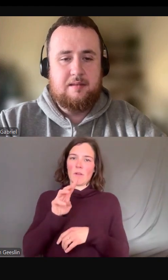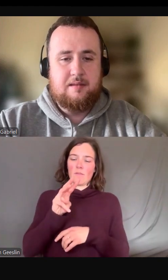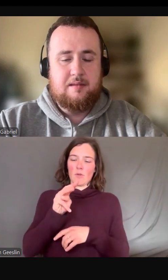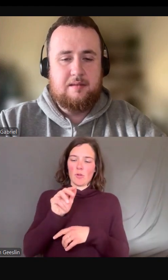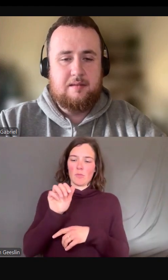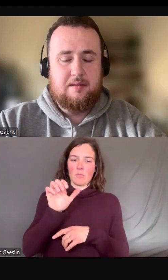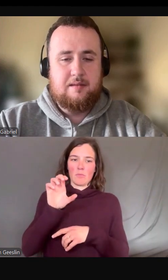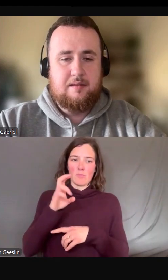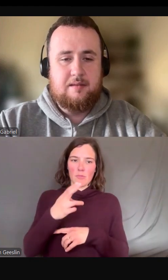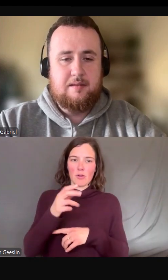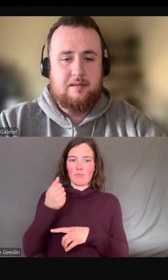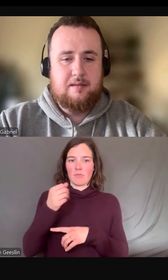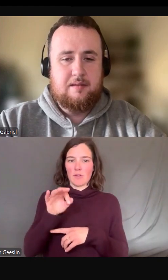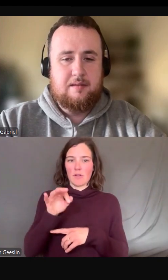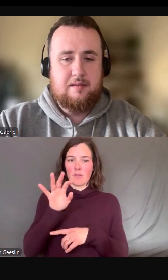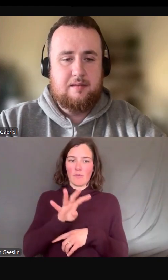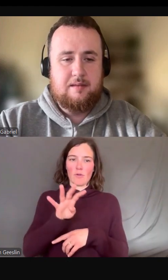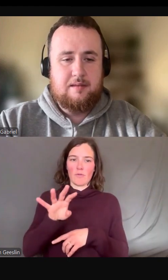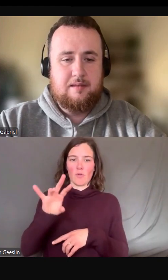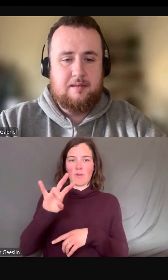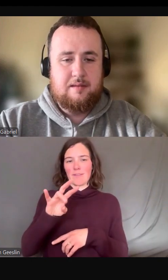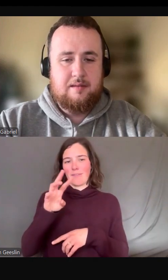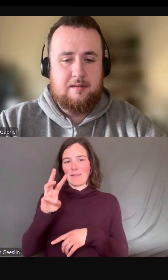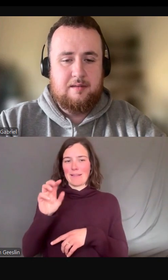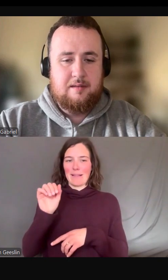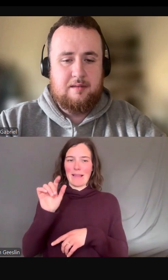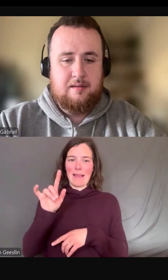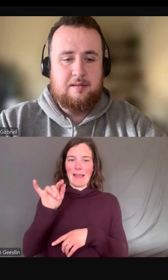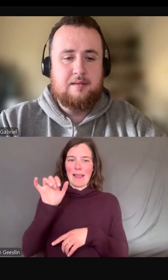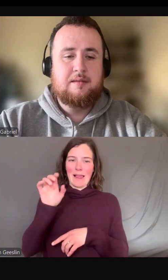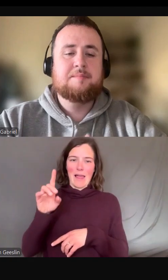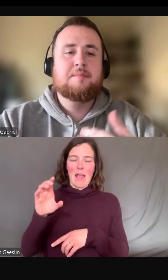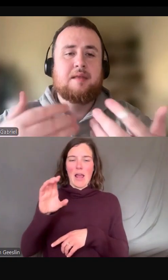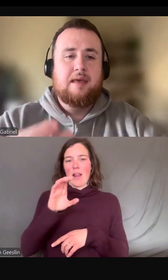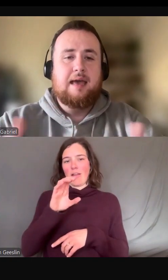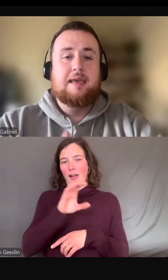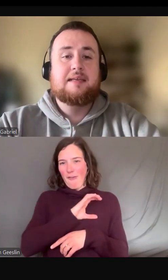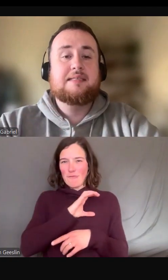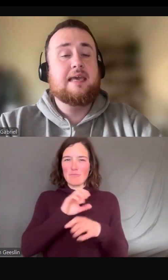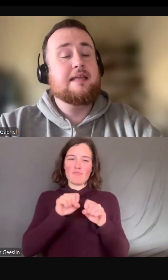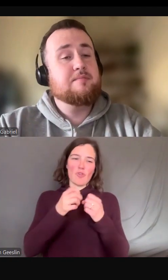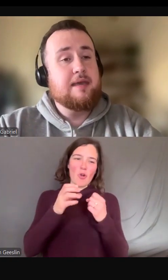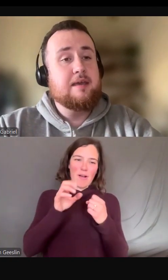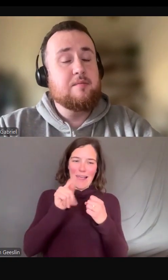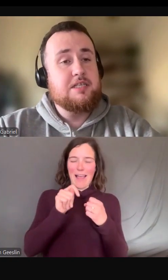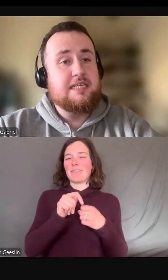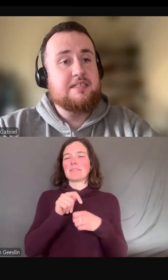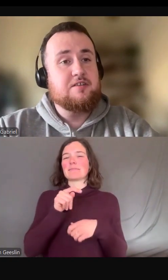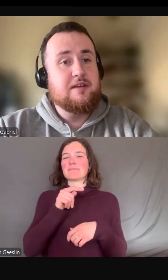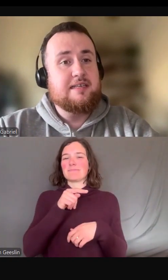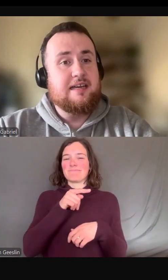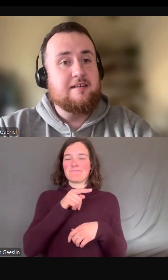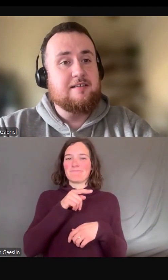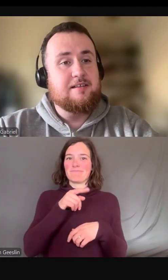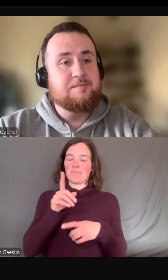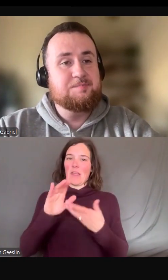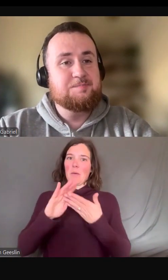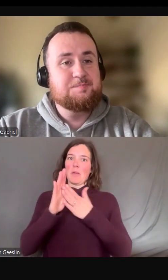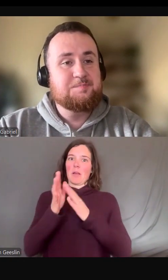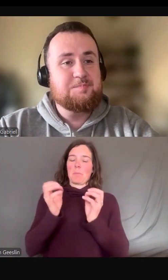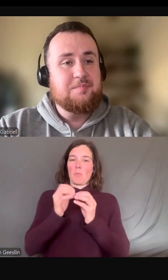1944, 76 Allied officers broke out of a German prisoner of war camp. And you can see it's making it much easier to read this